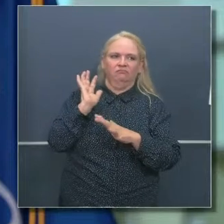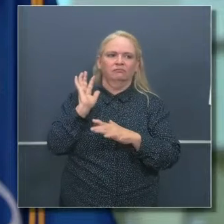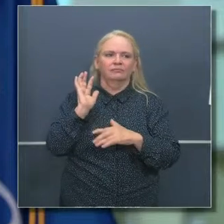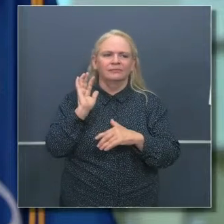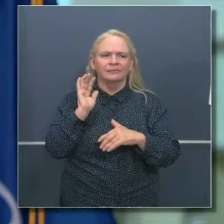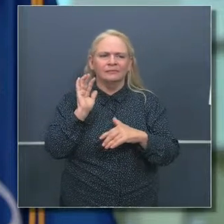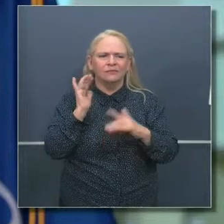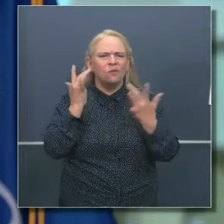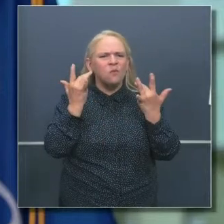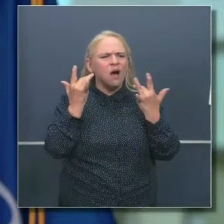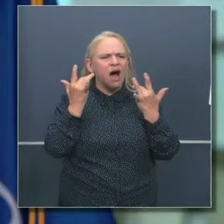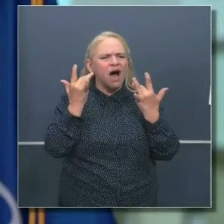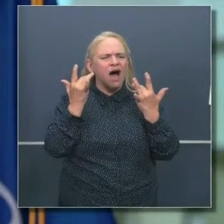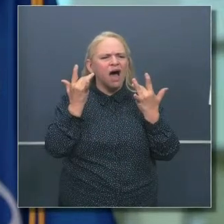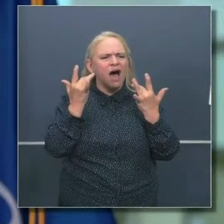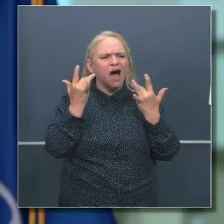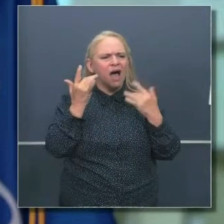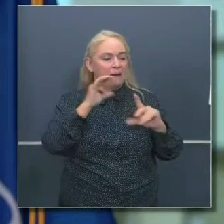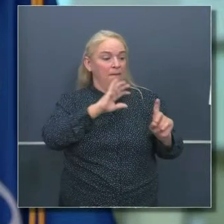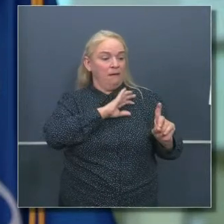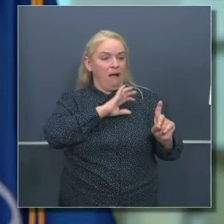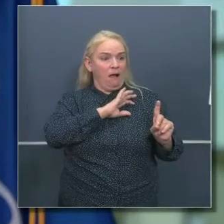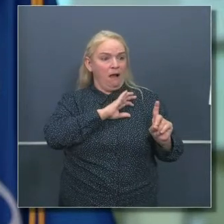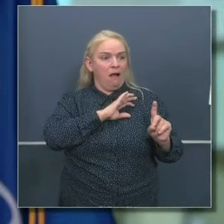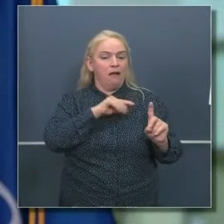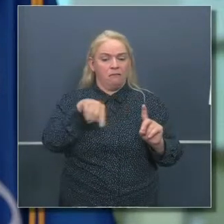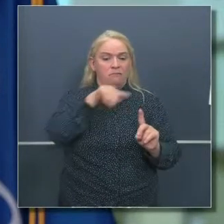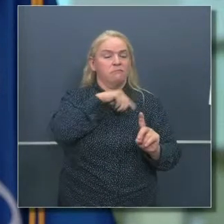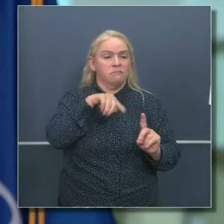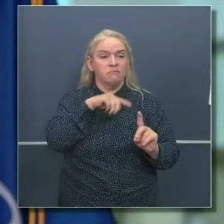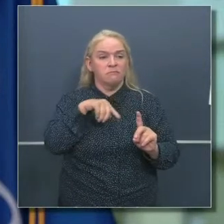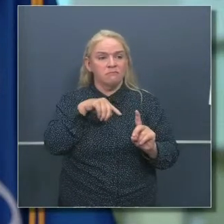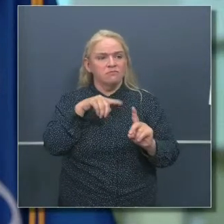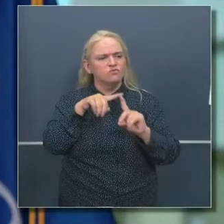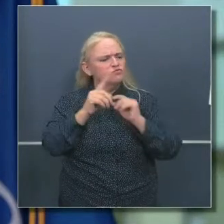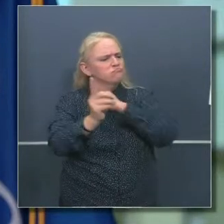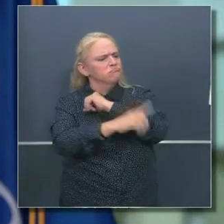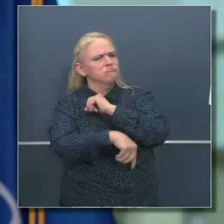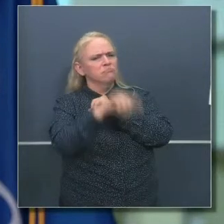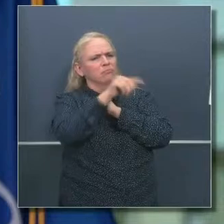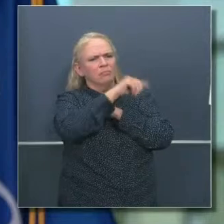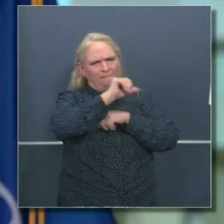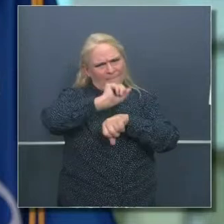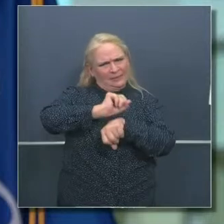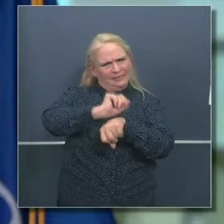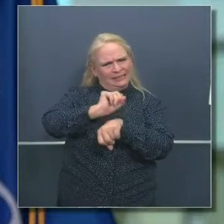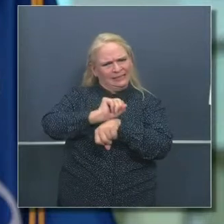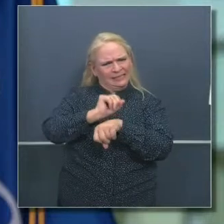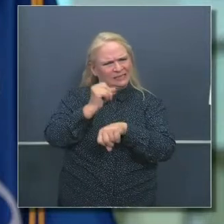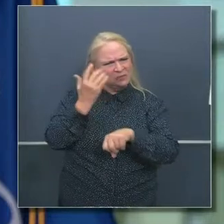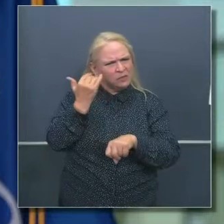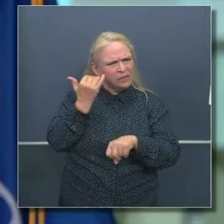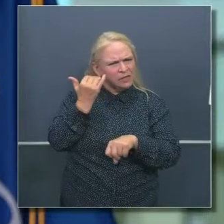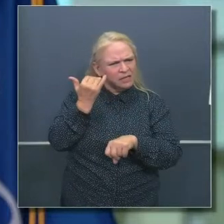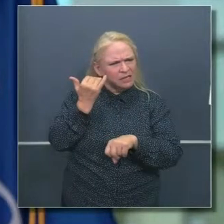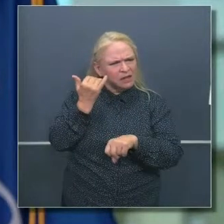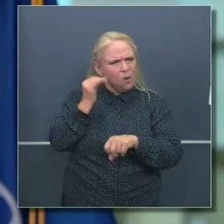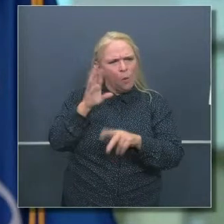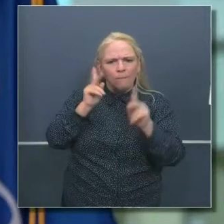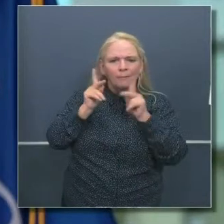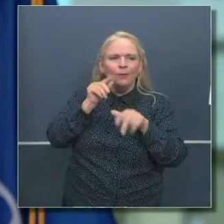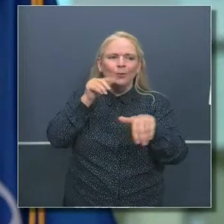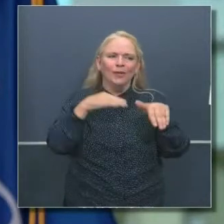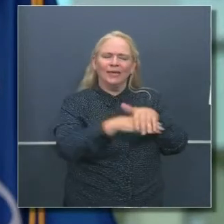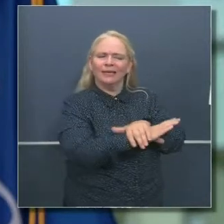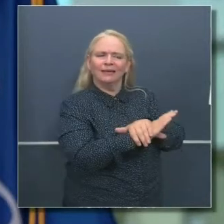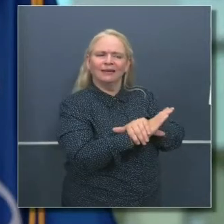in asking law enforcement agencies across the state to enforce in the LA County Sheriff's Department, at least in the West Hollywood area, they're going